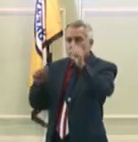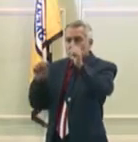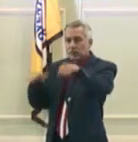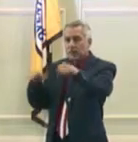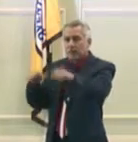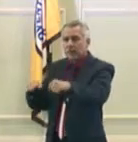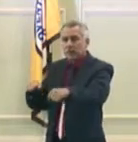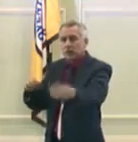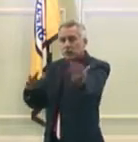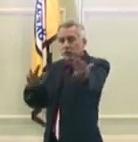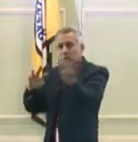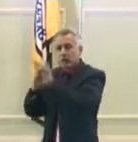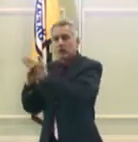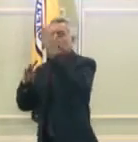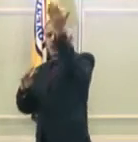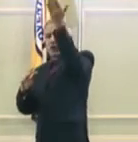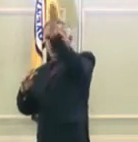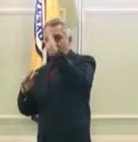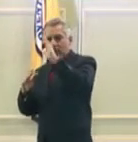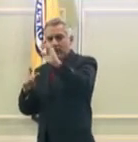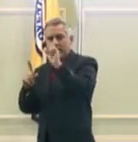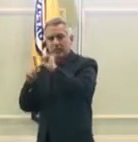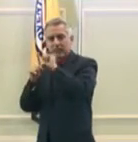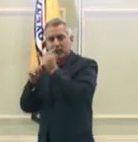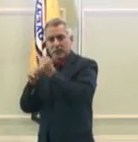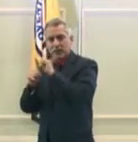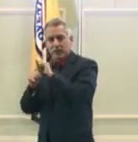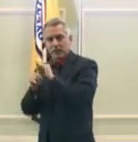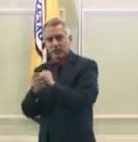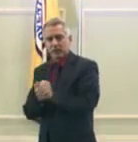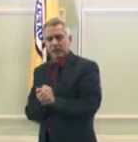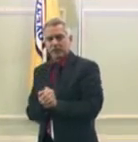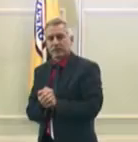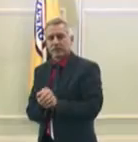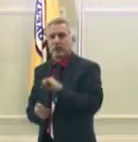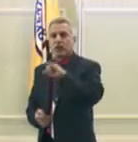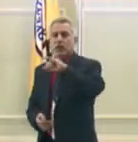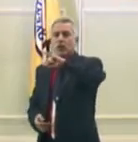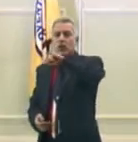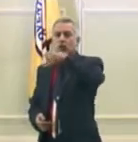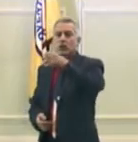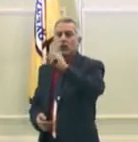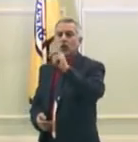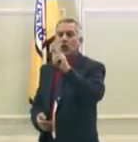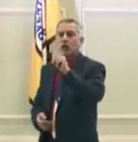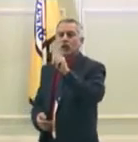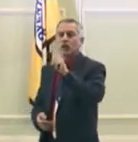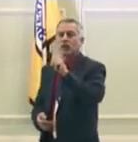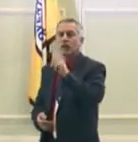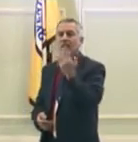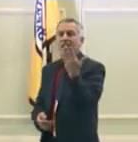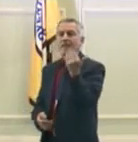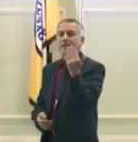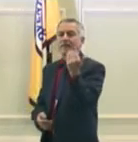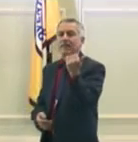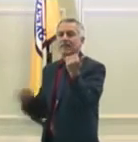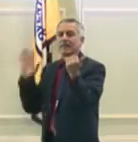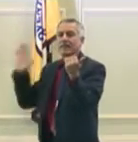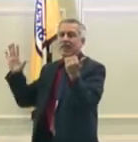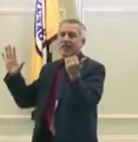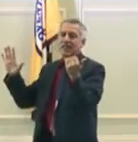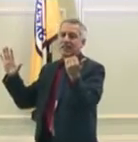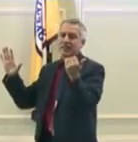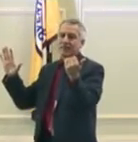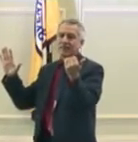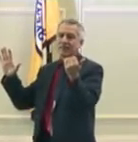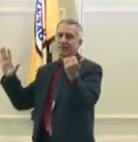yourself there with all your so-called wisdom or so. John 15:5, I quote that often. Probably maybe some say too much. Right? You guys